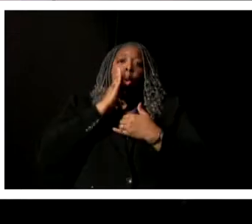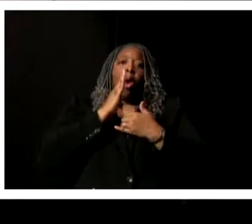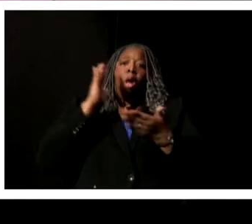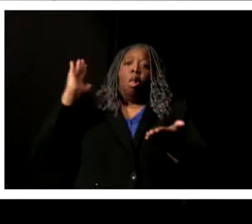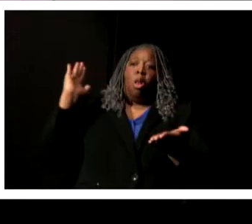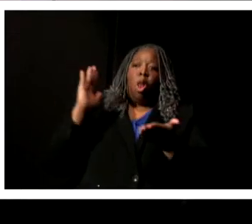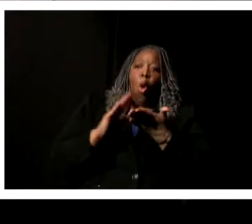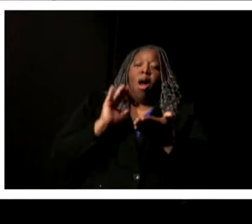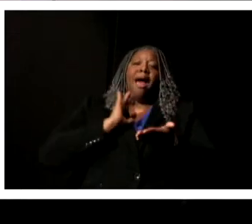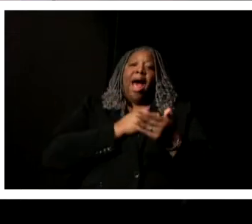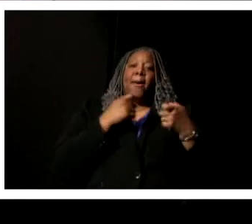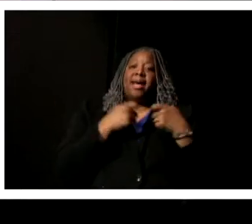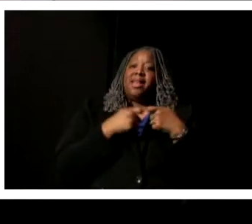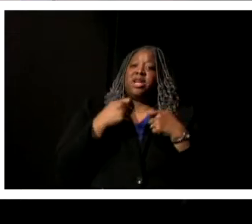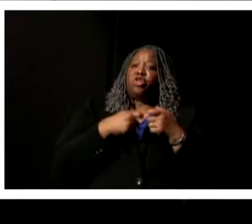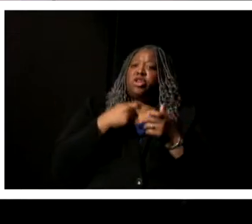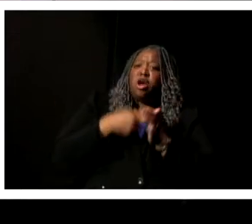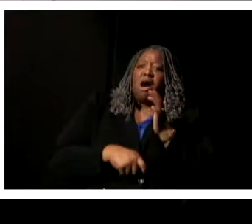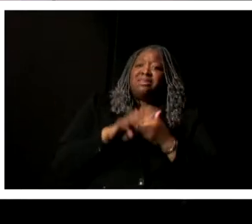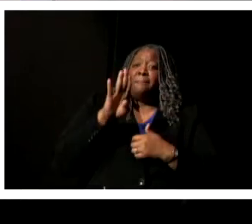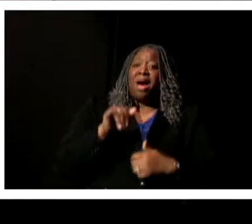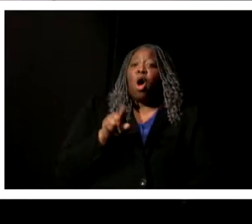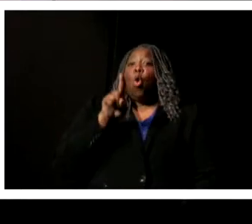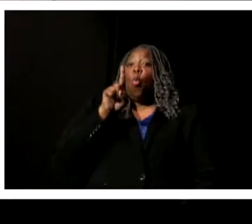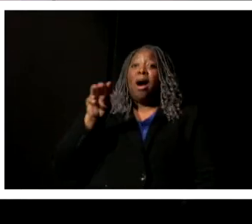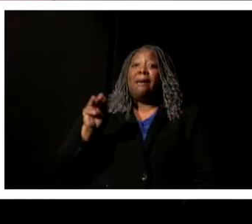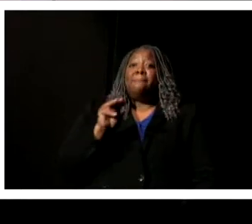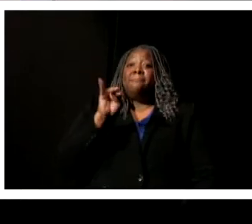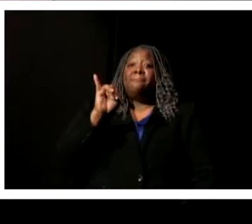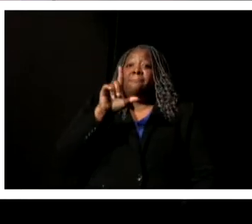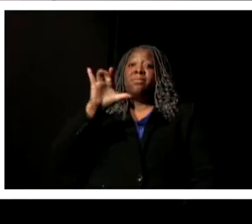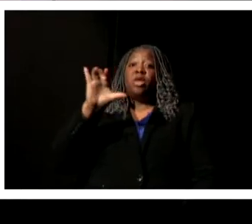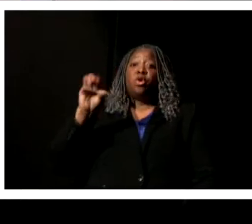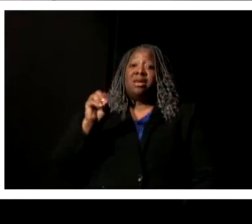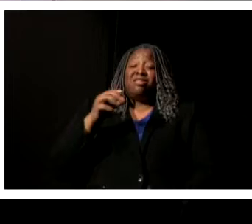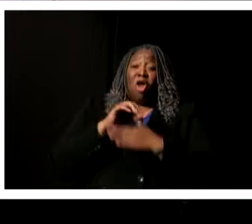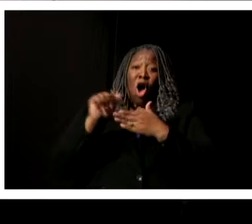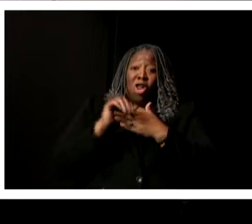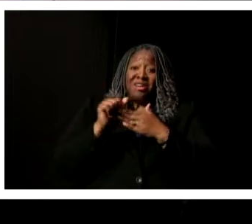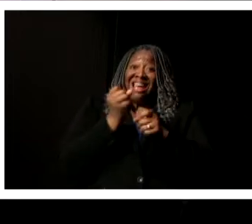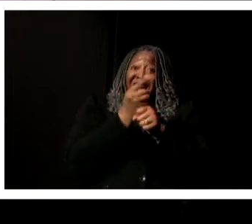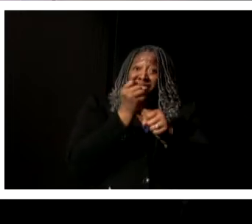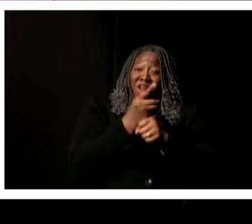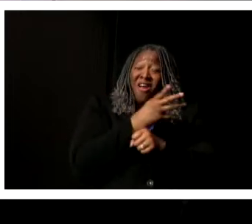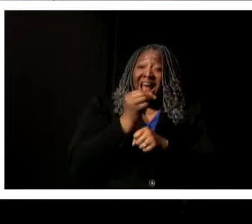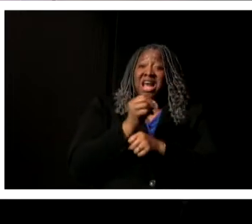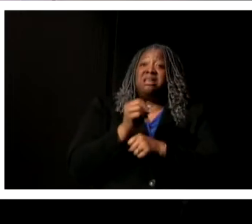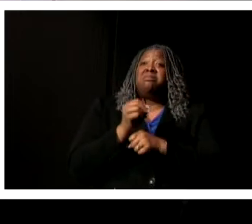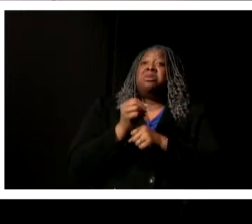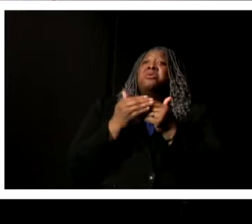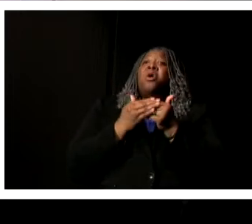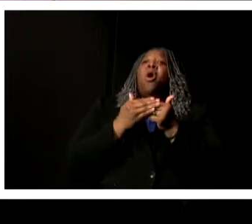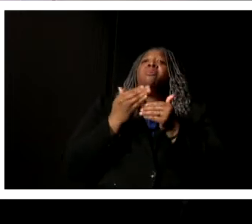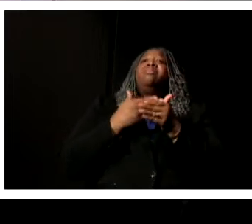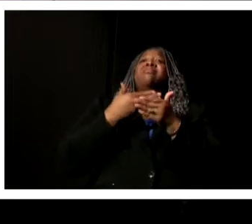our electricity costs by $1 million annually and $27 million over the next 20